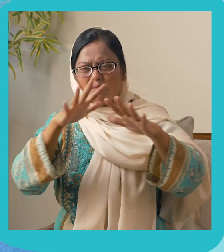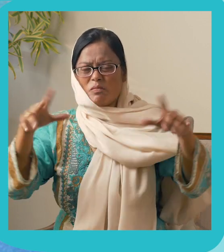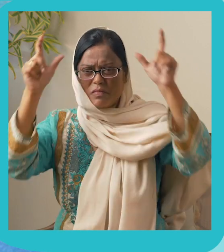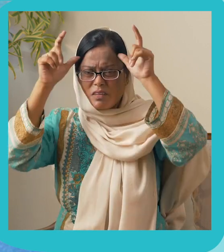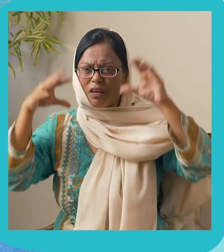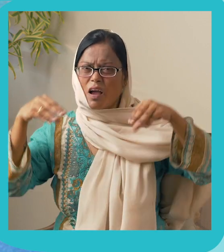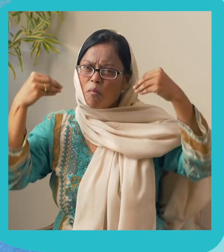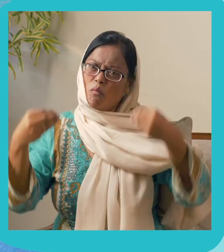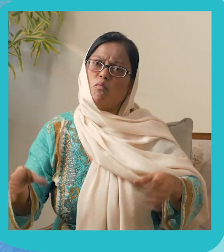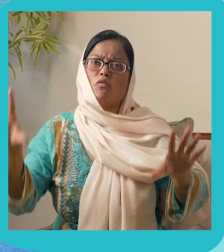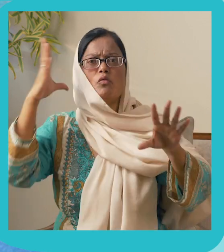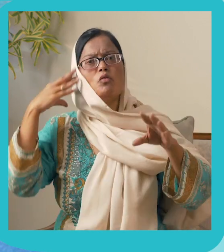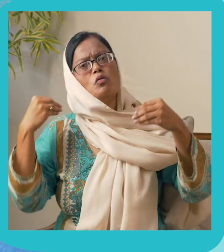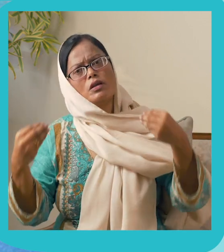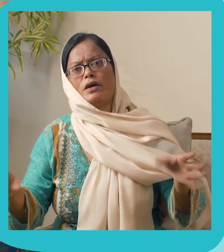dream.